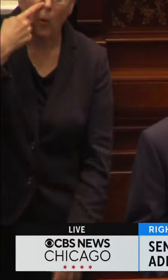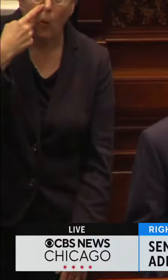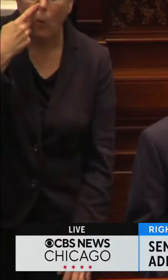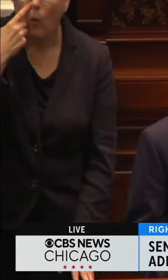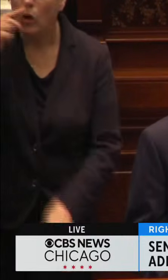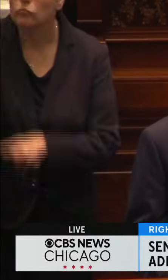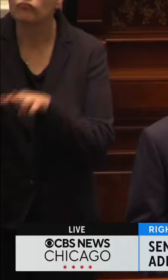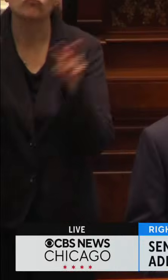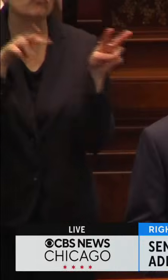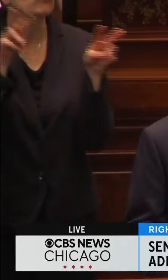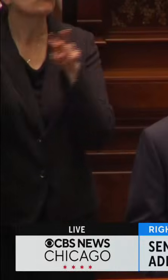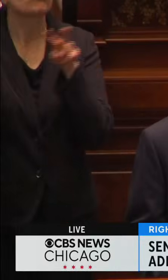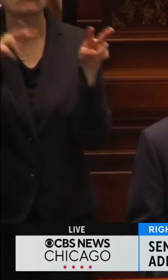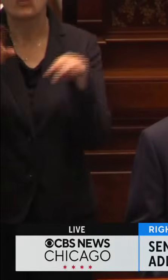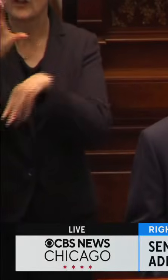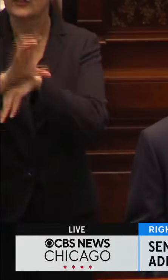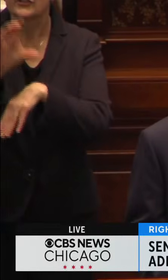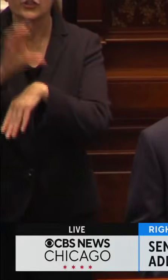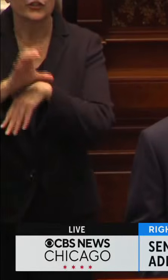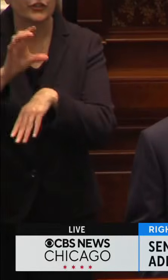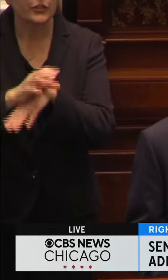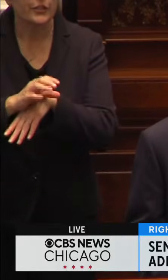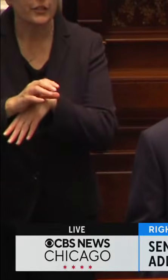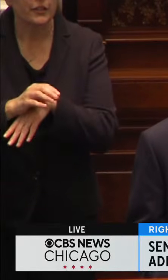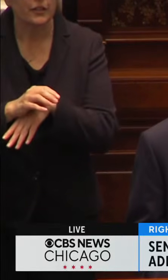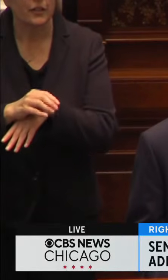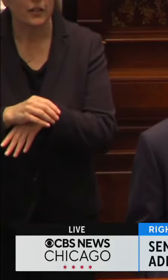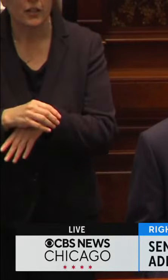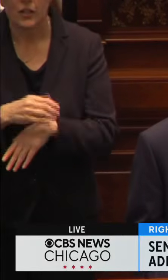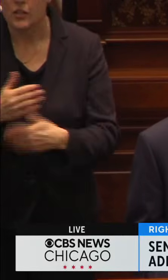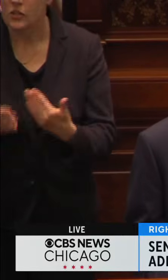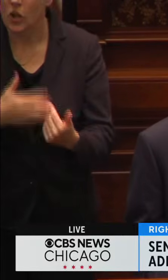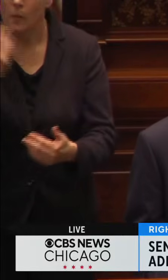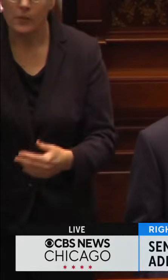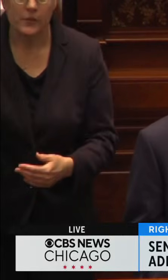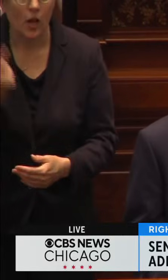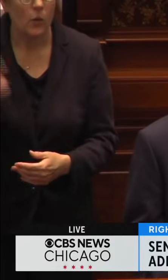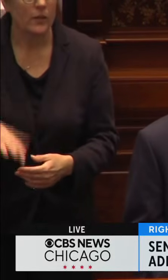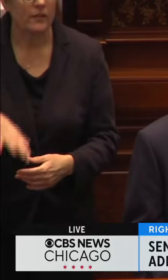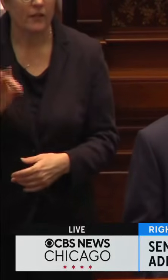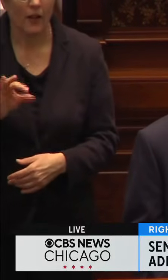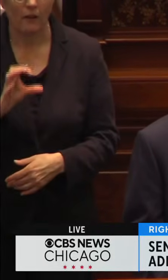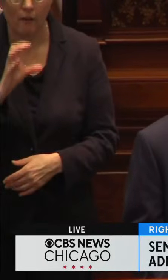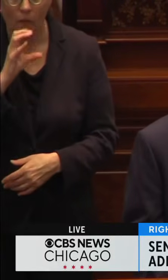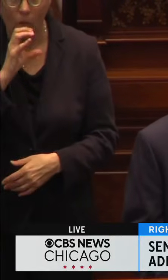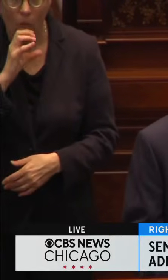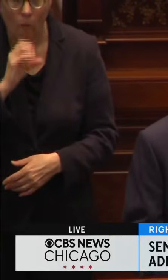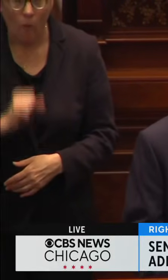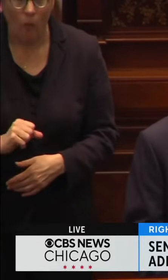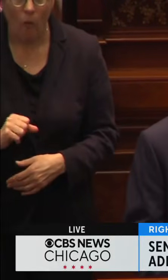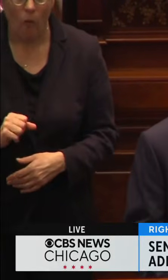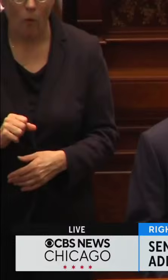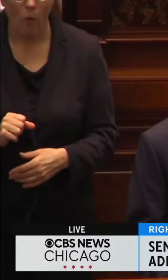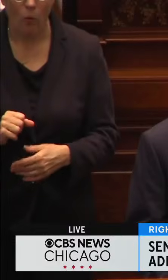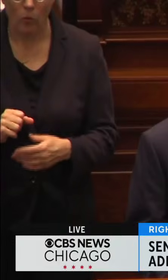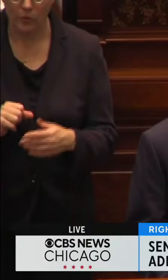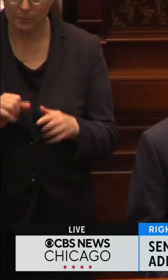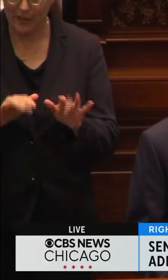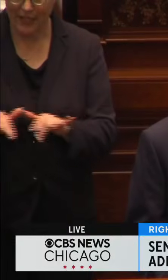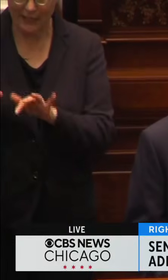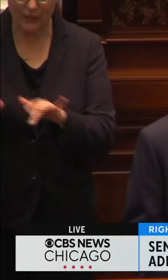visiting. Almost always she found an old piano, and she sat down and started playing notes.